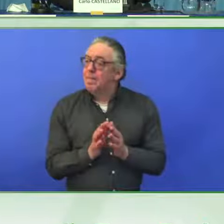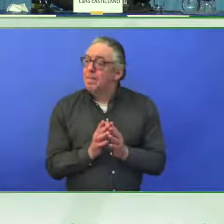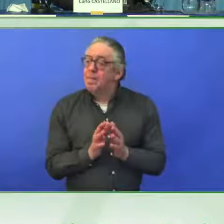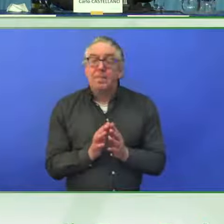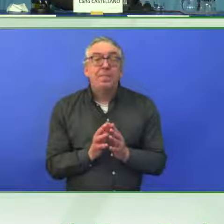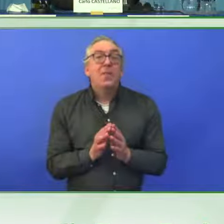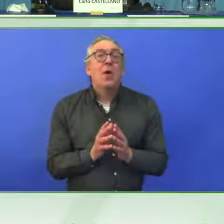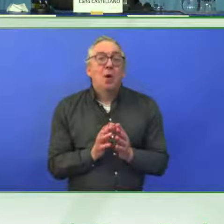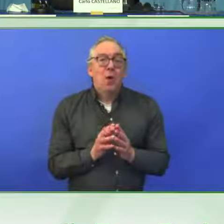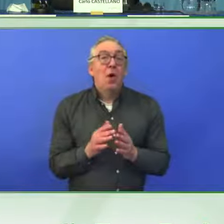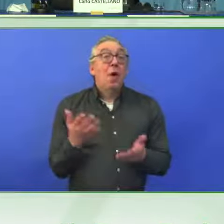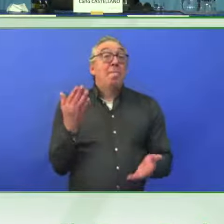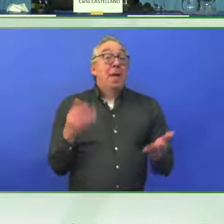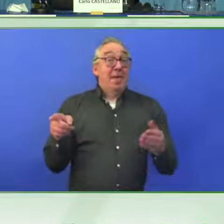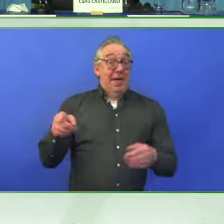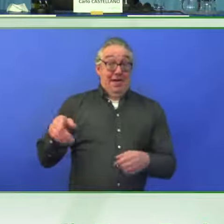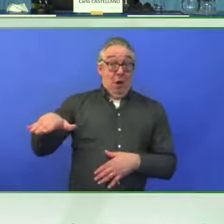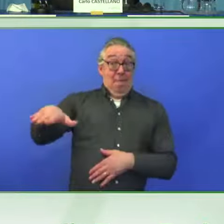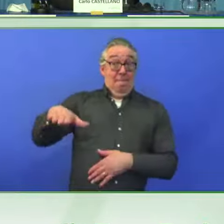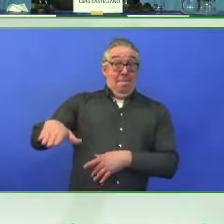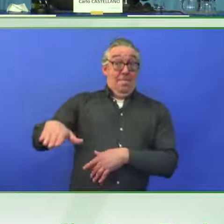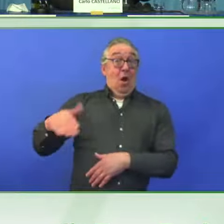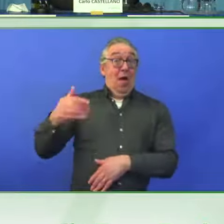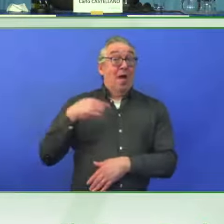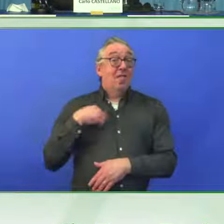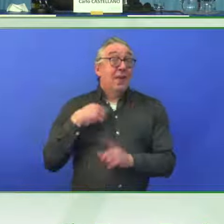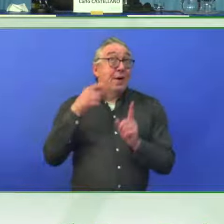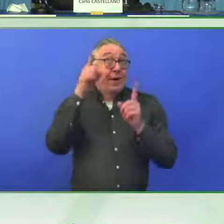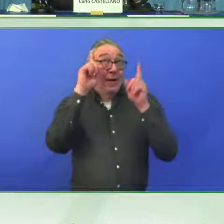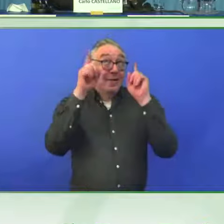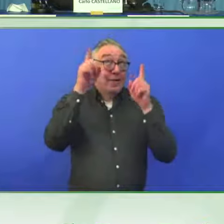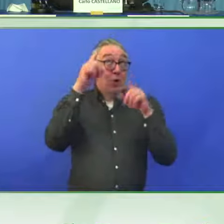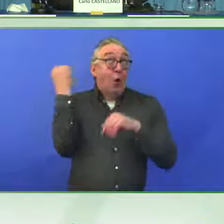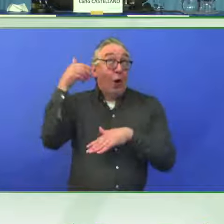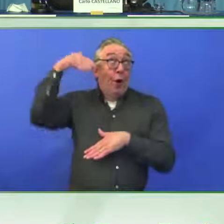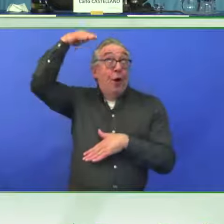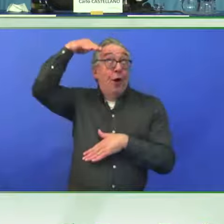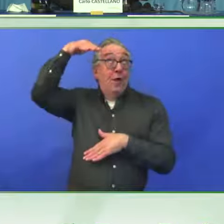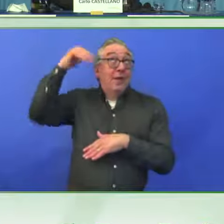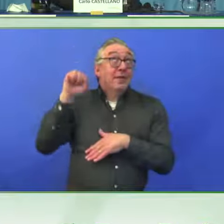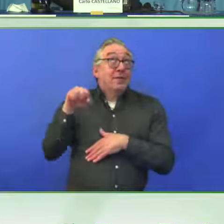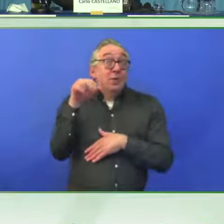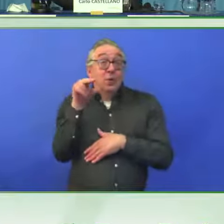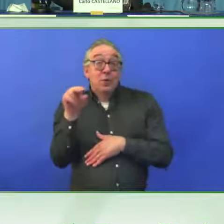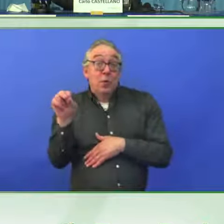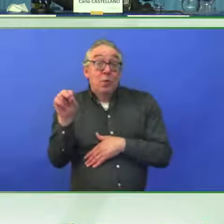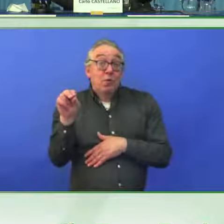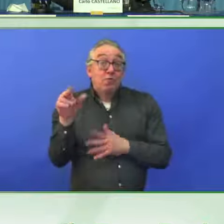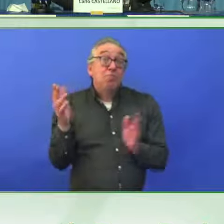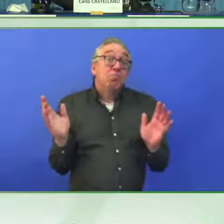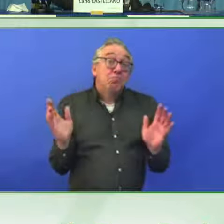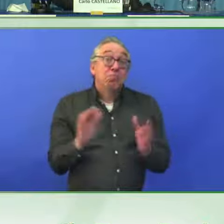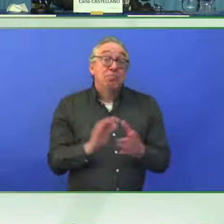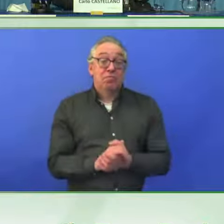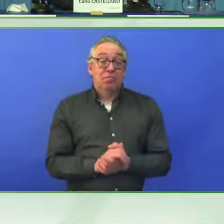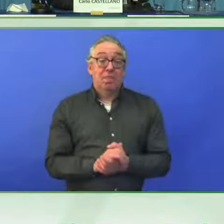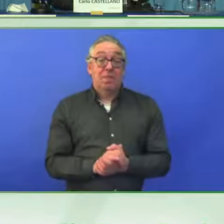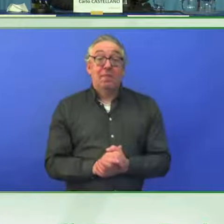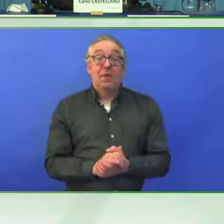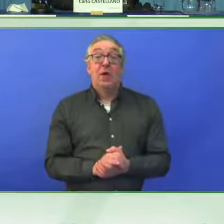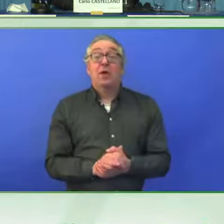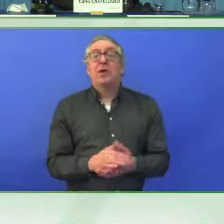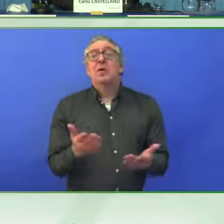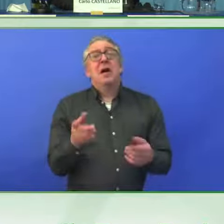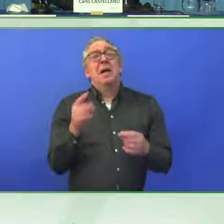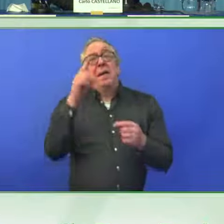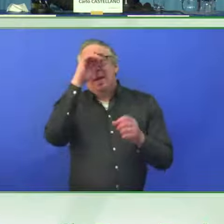or include, you can reserve, you can book for a while. Imagine that you have to go to the hospital and come from 200 kilometers far away,